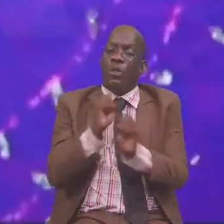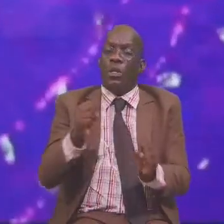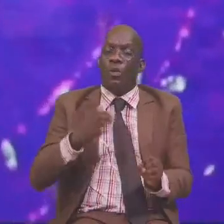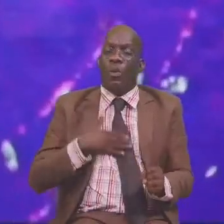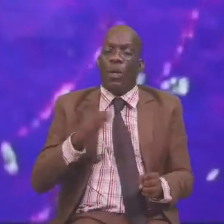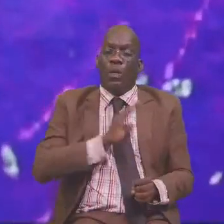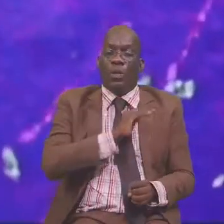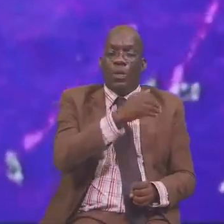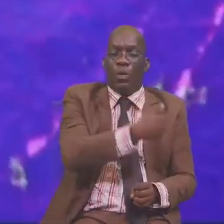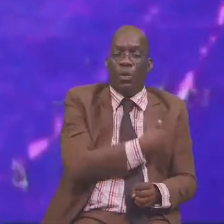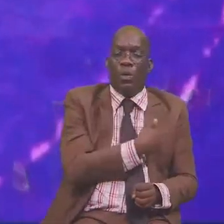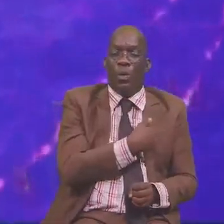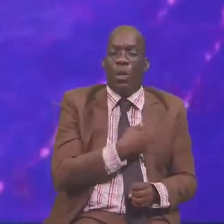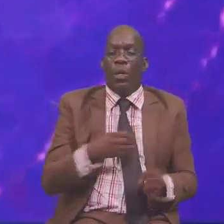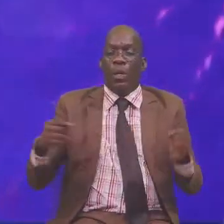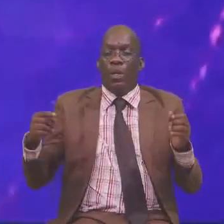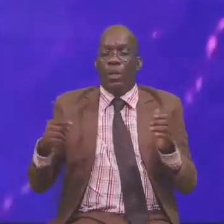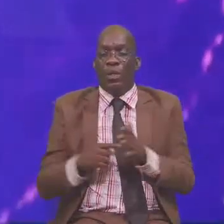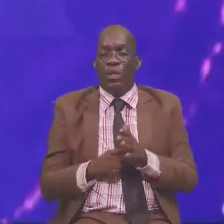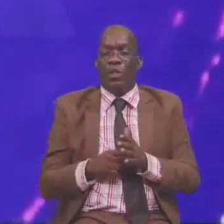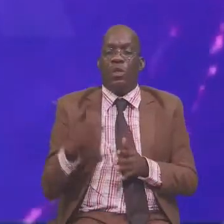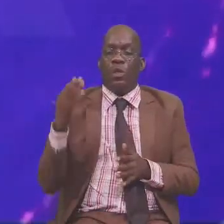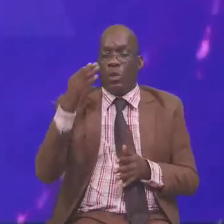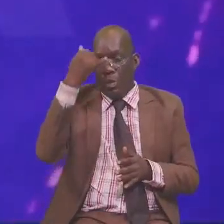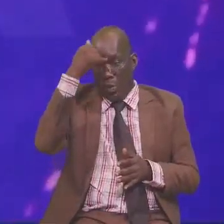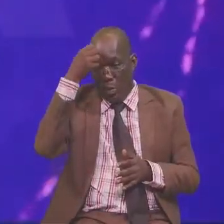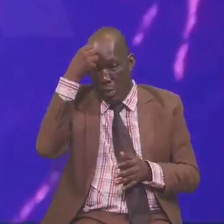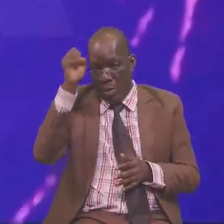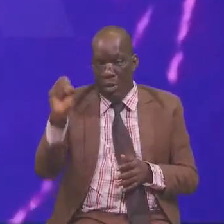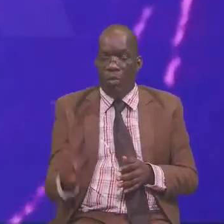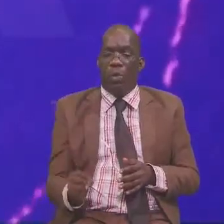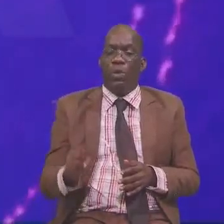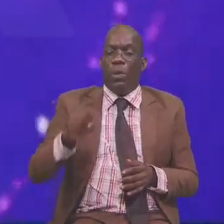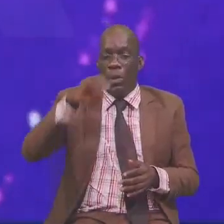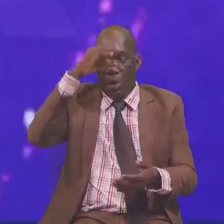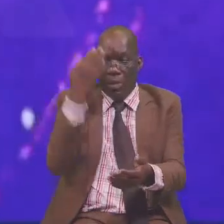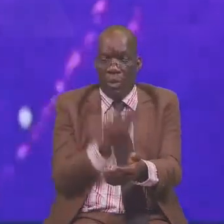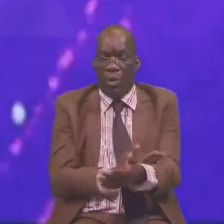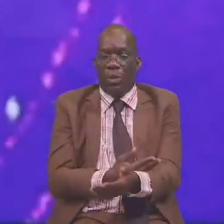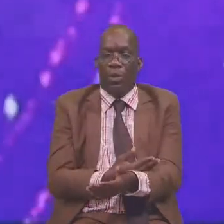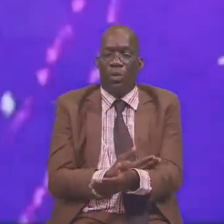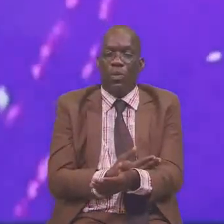wayward son has found his way back